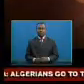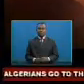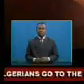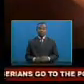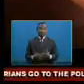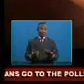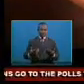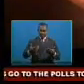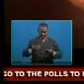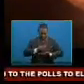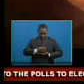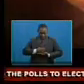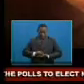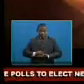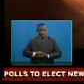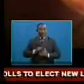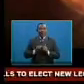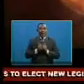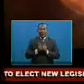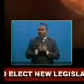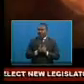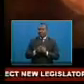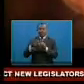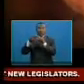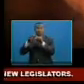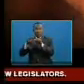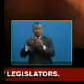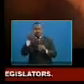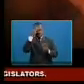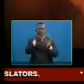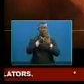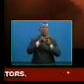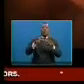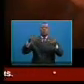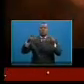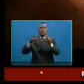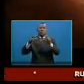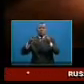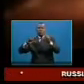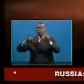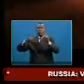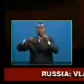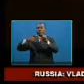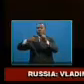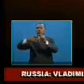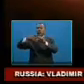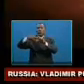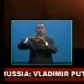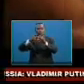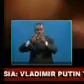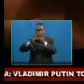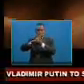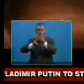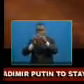New life begins when an egg from a woman is fertilized by a man's sperm in the fallopian tube, indicating that conception has